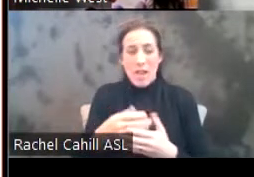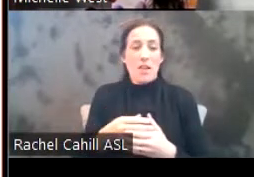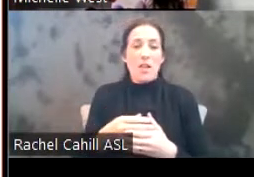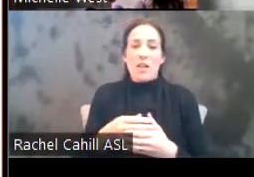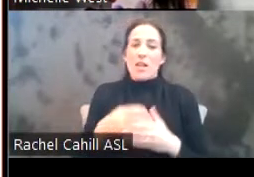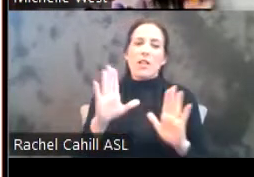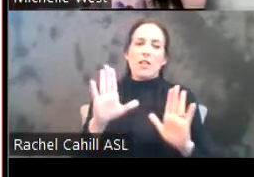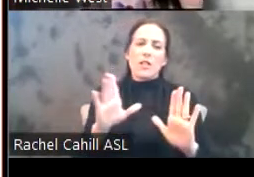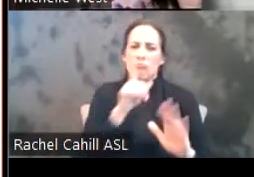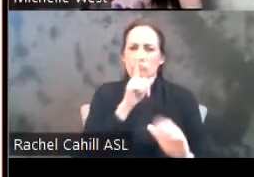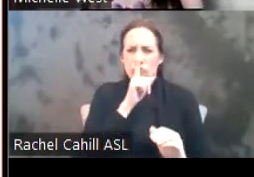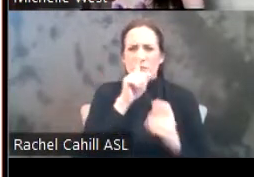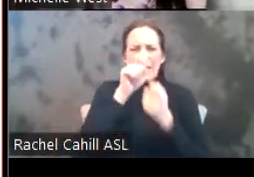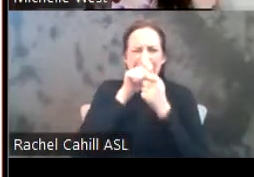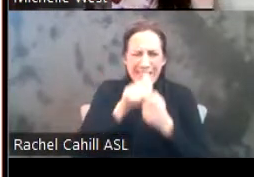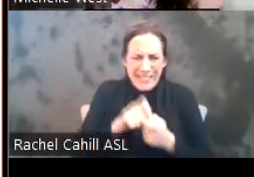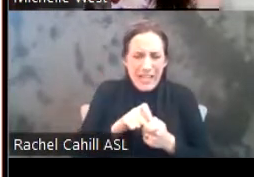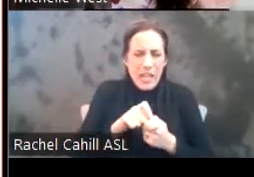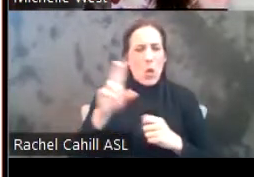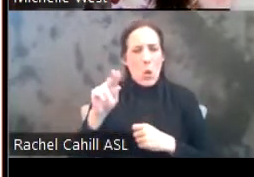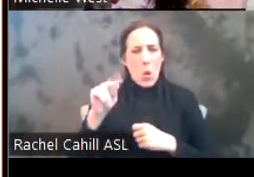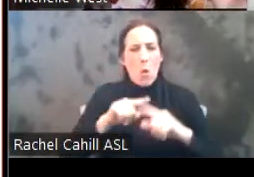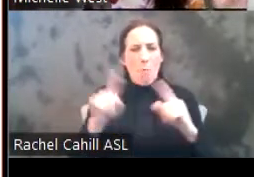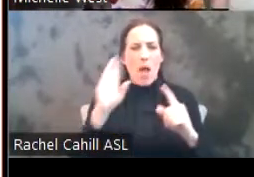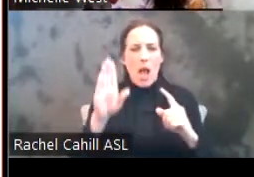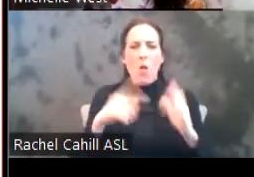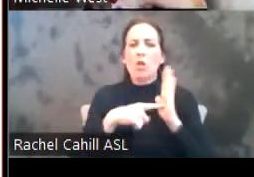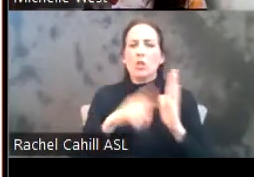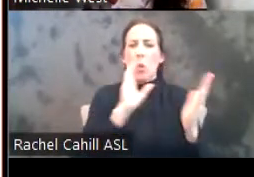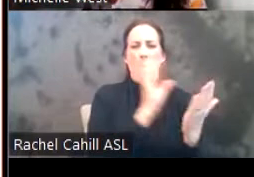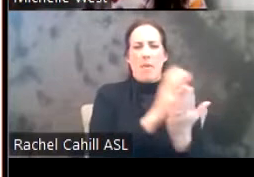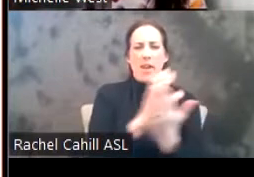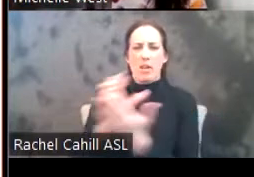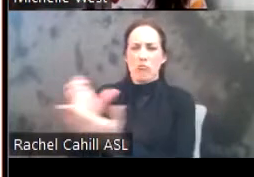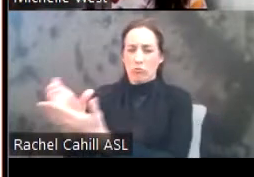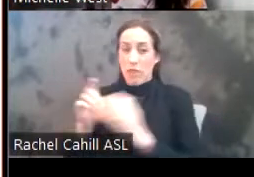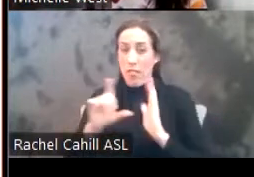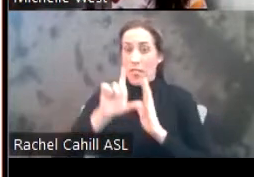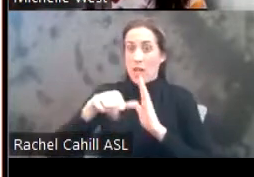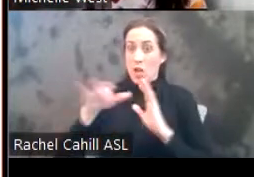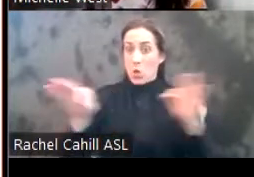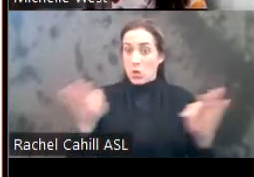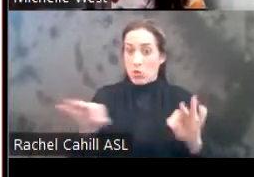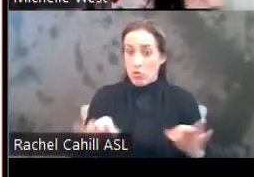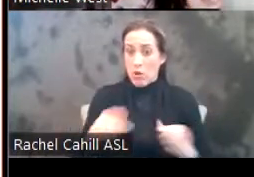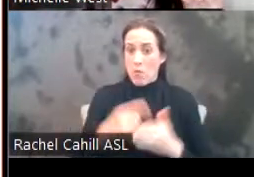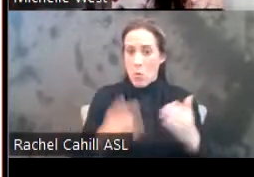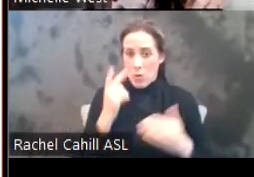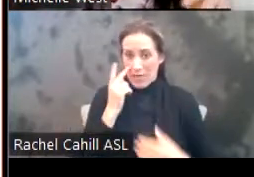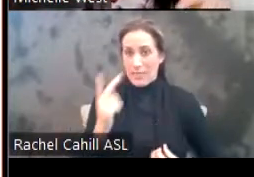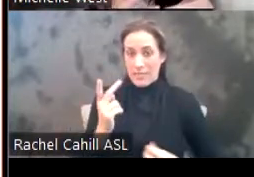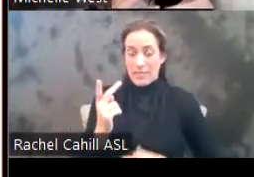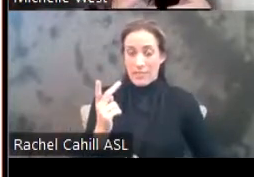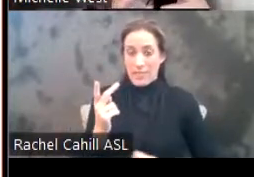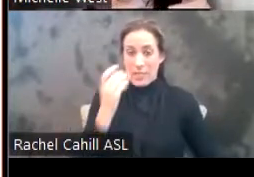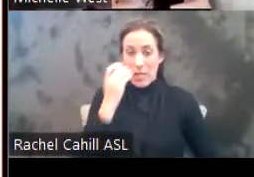this, but I'm just going to flip through this. And later I'm going to describe what we're seeing on these coupons. But right now,